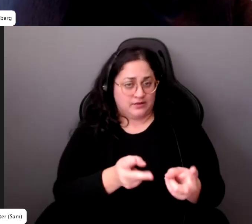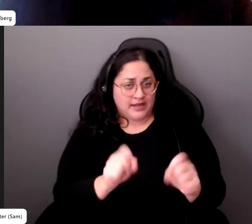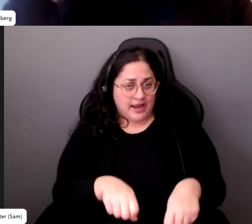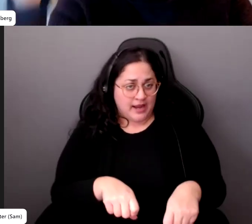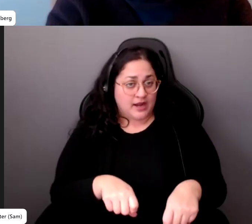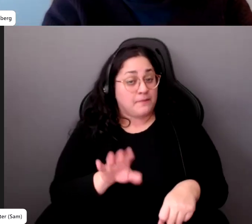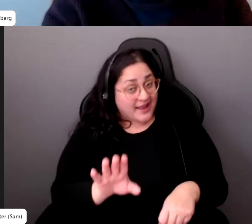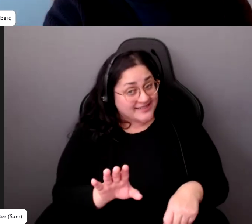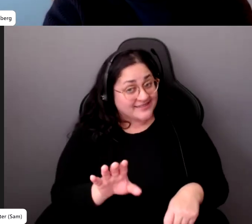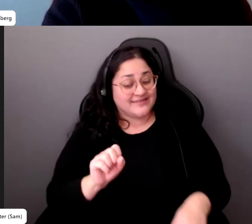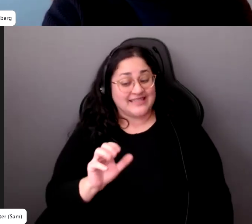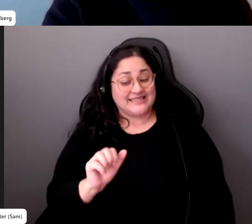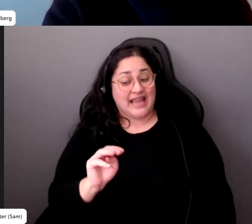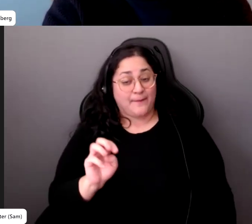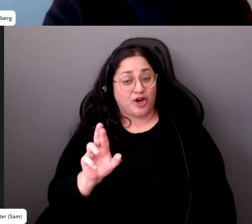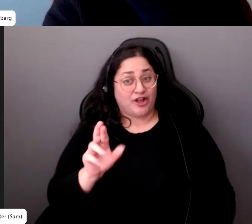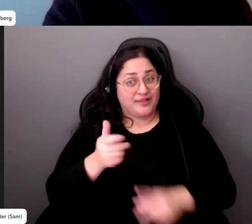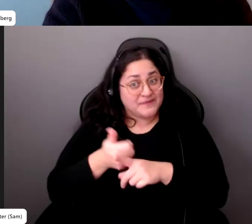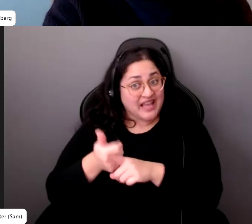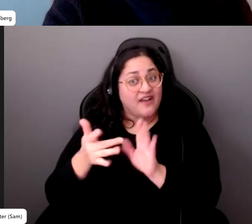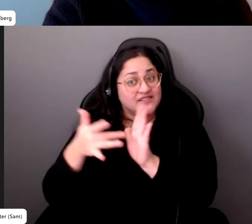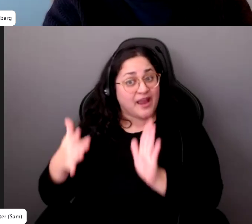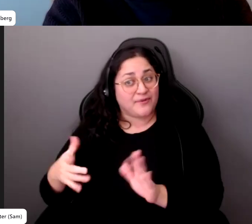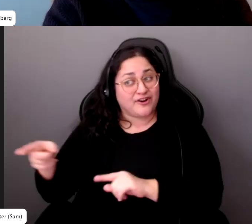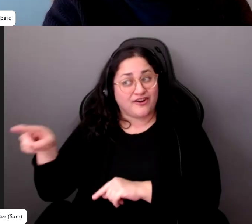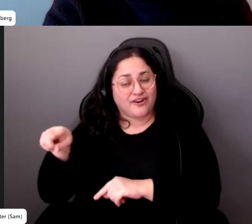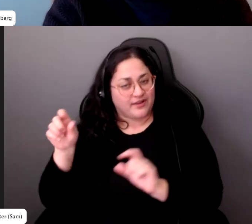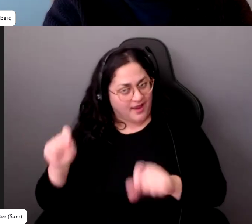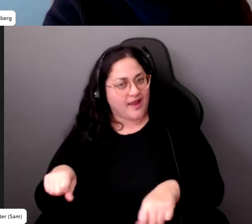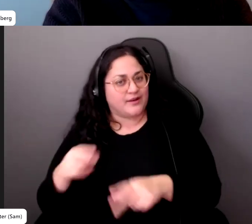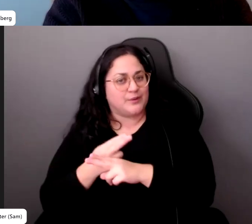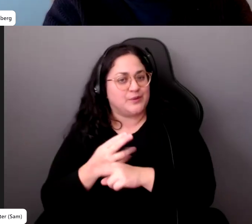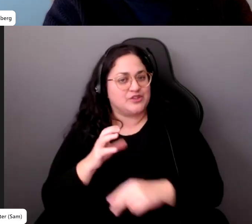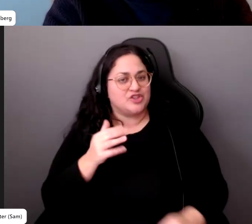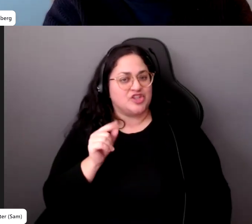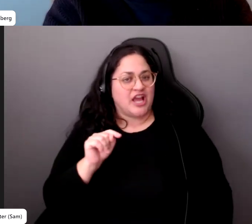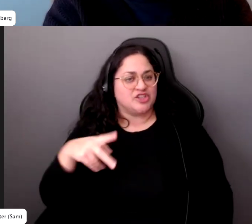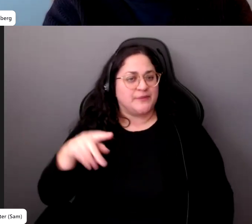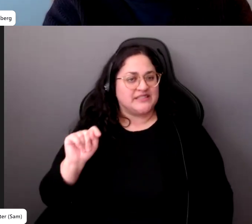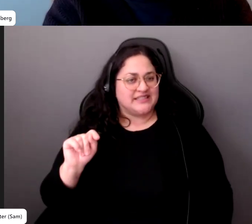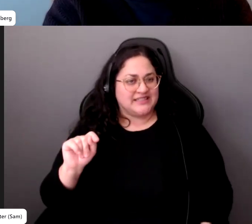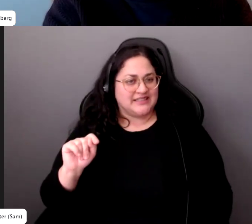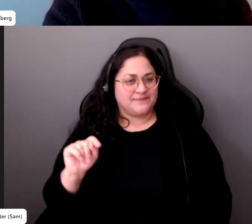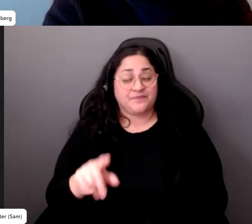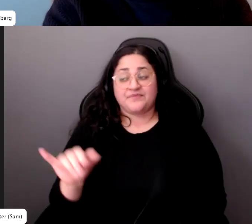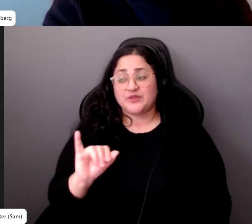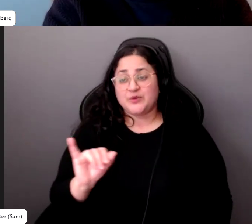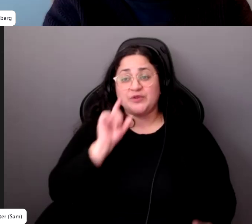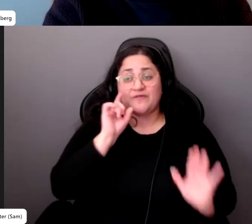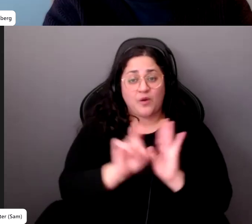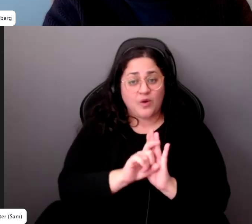What if scammers also turn to ChatGPT? How do you get to tell the difference? Will ChatGPT be able to? Like, how does that